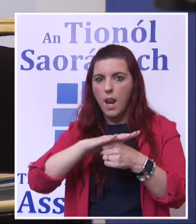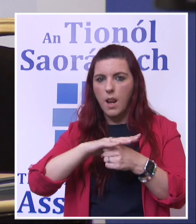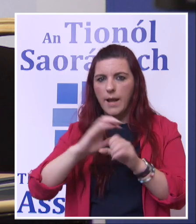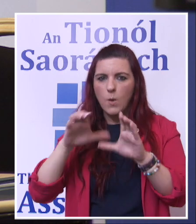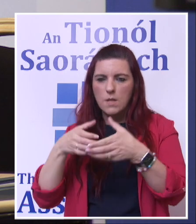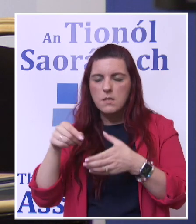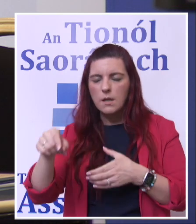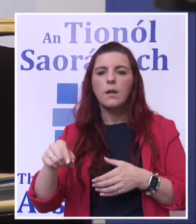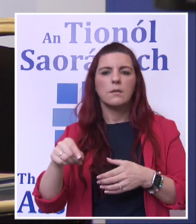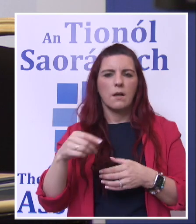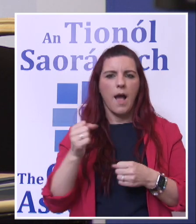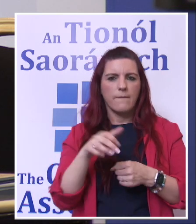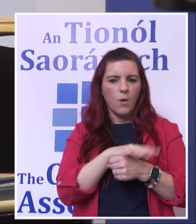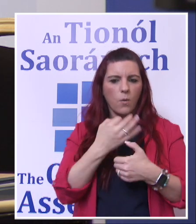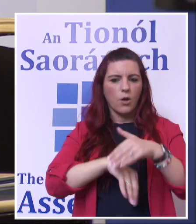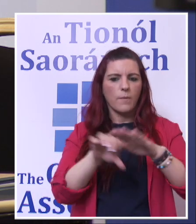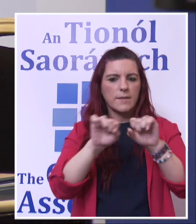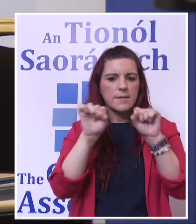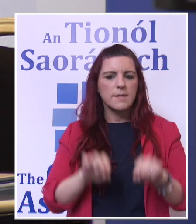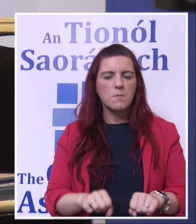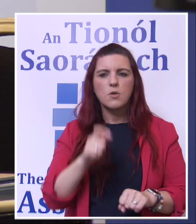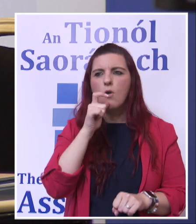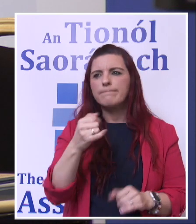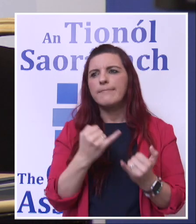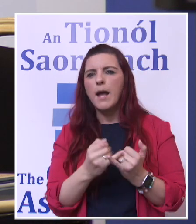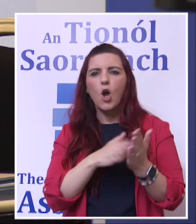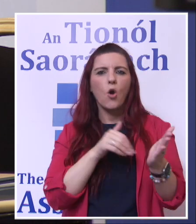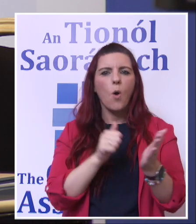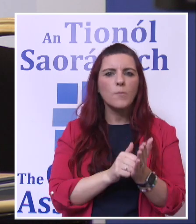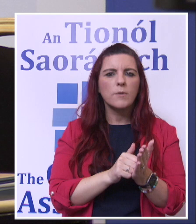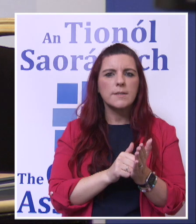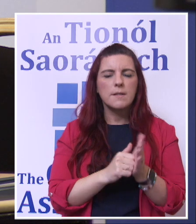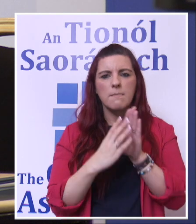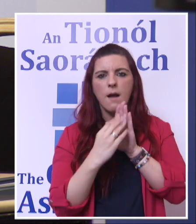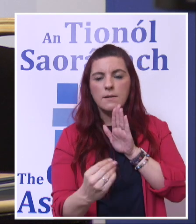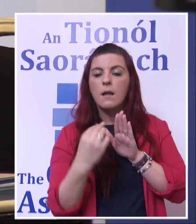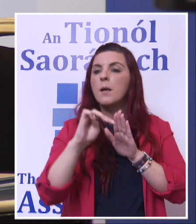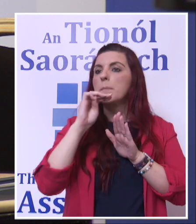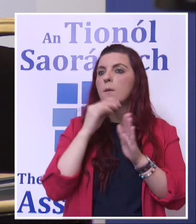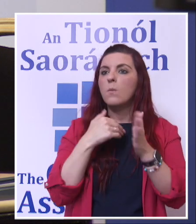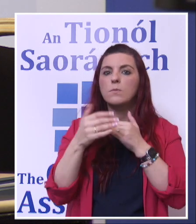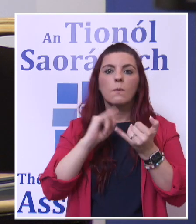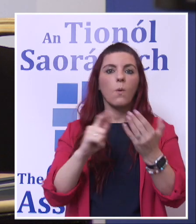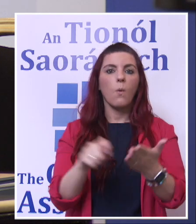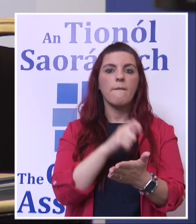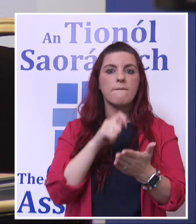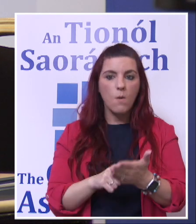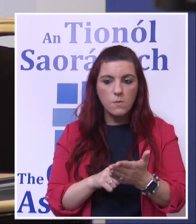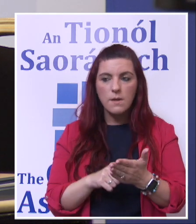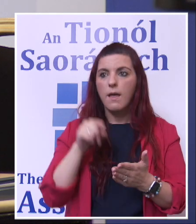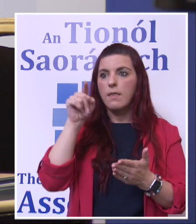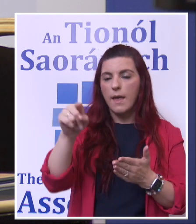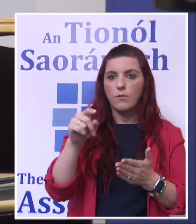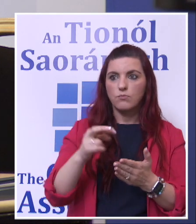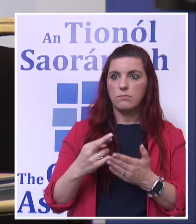local government system which can be described as a corporate model. In other words, the voters are akin to the shareholders.